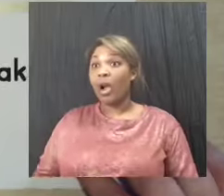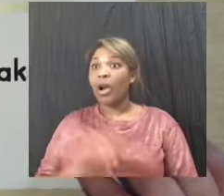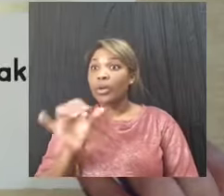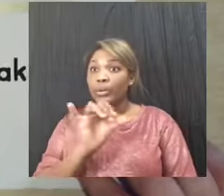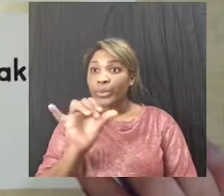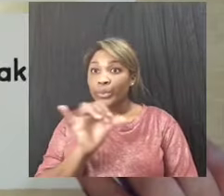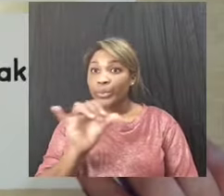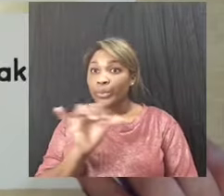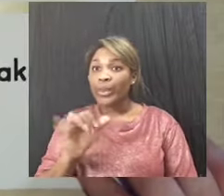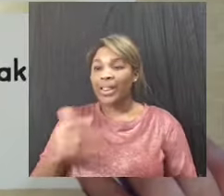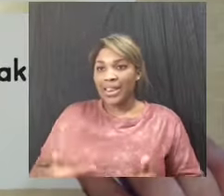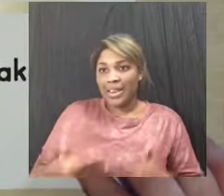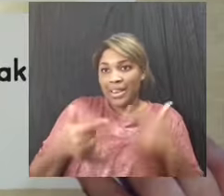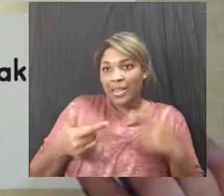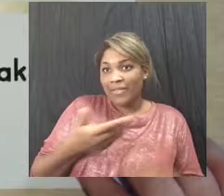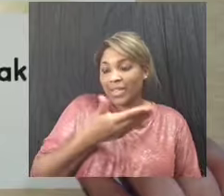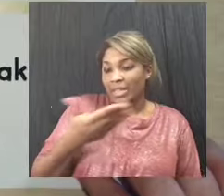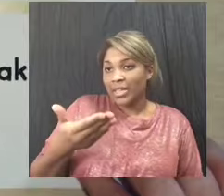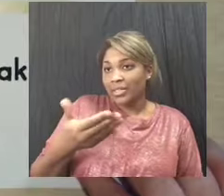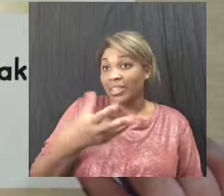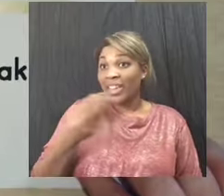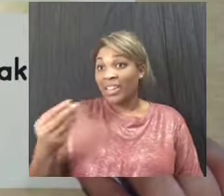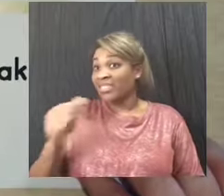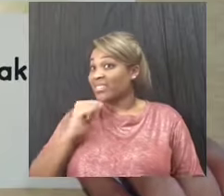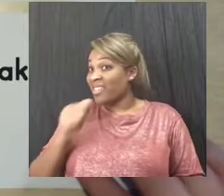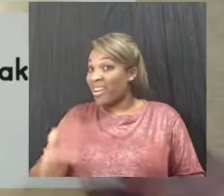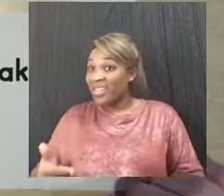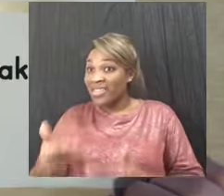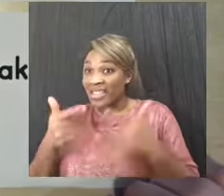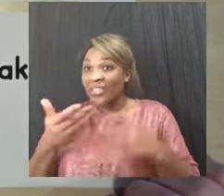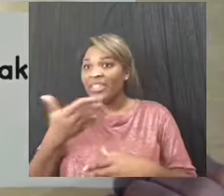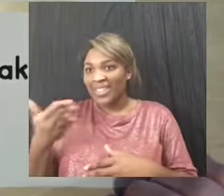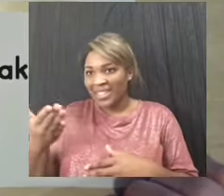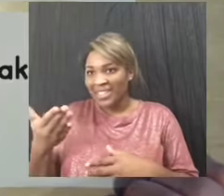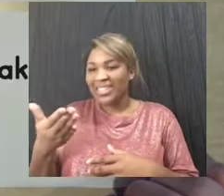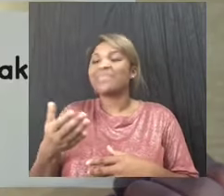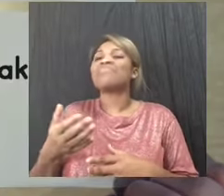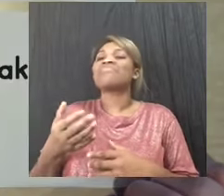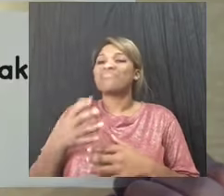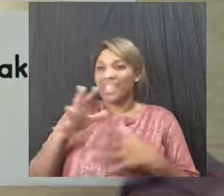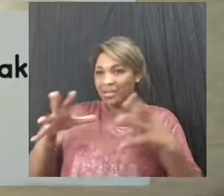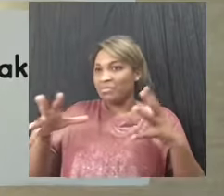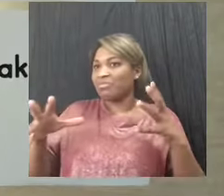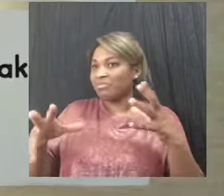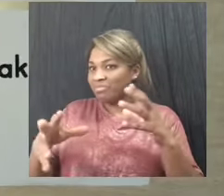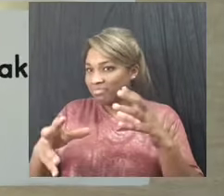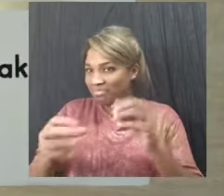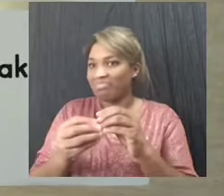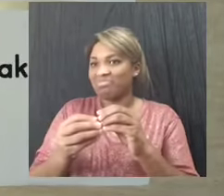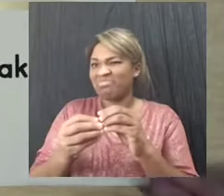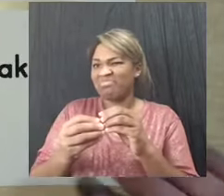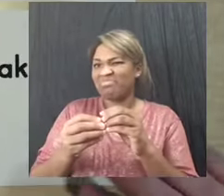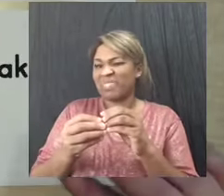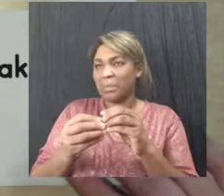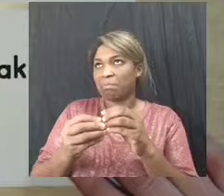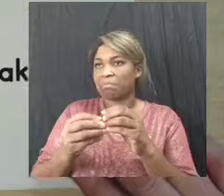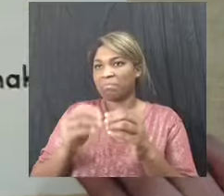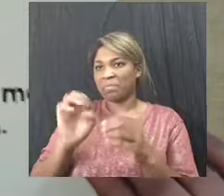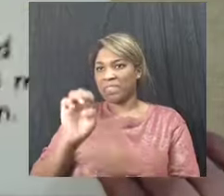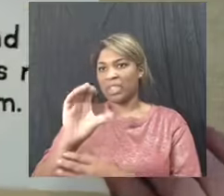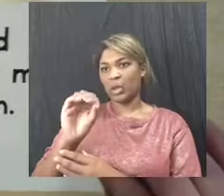things and non-living things make up an ecosystem. They interact together.